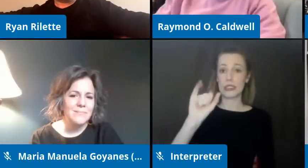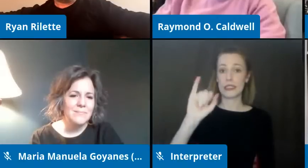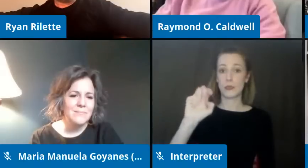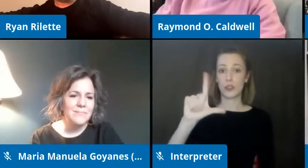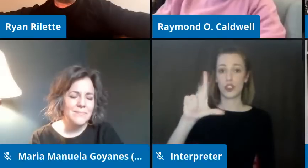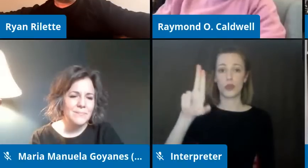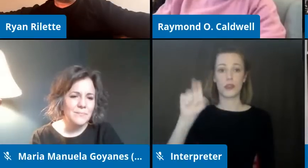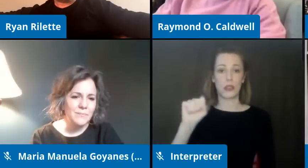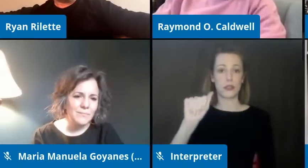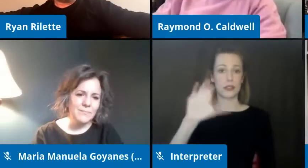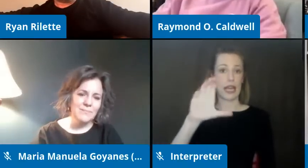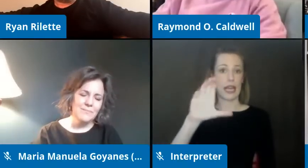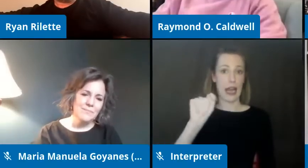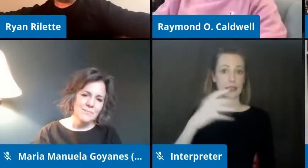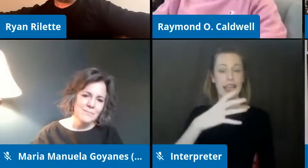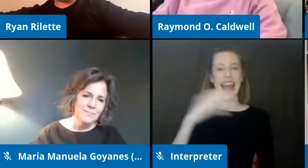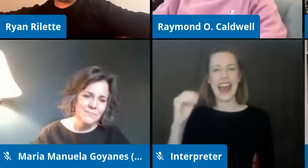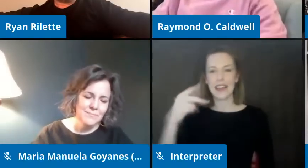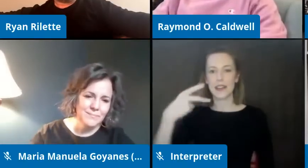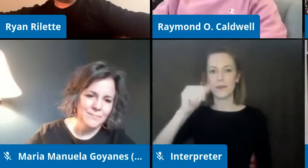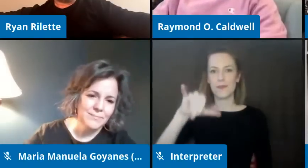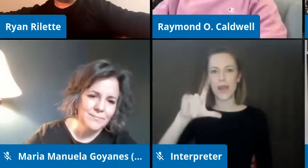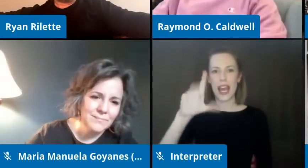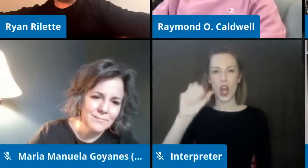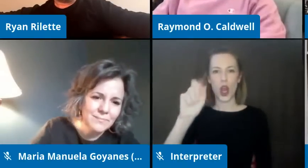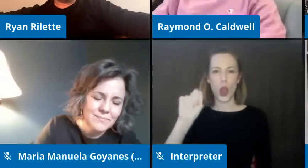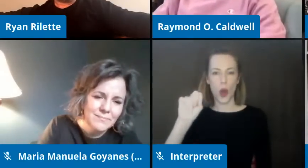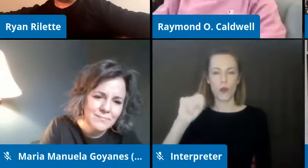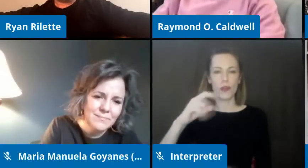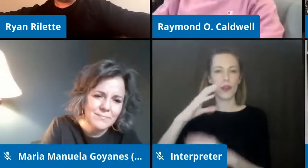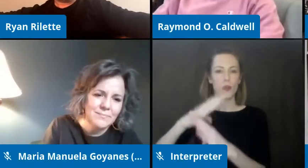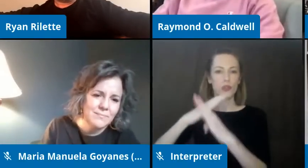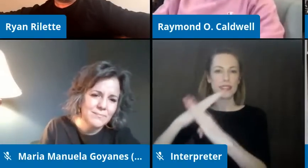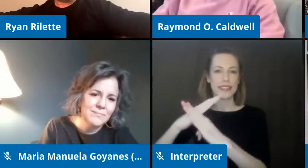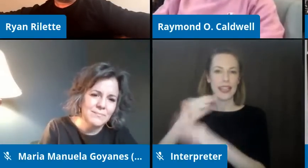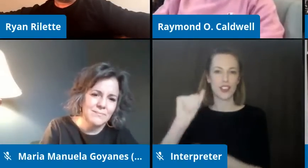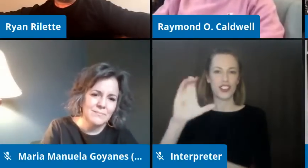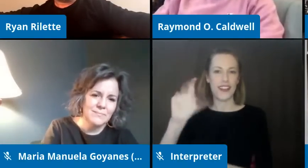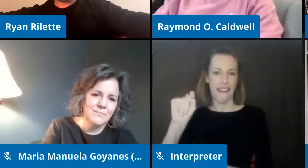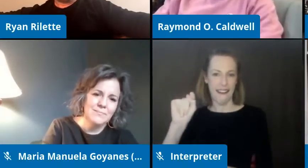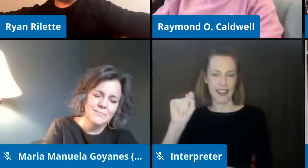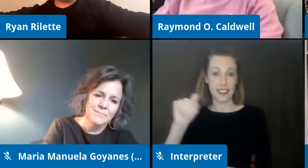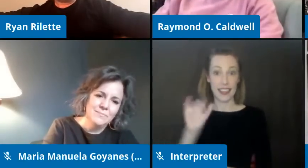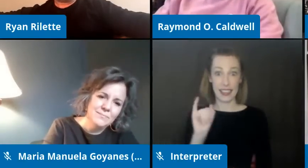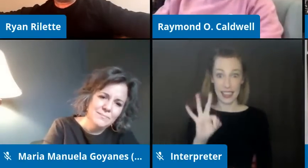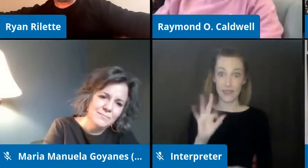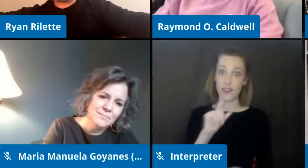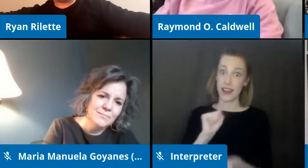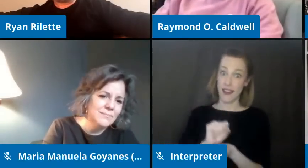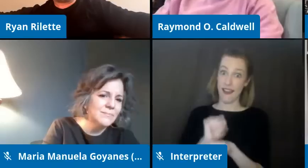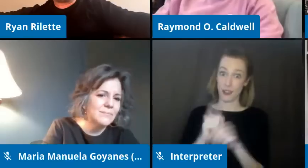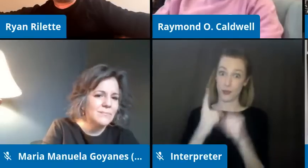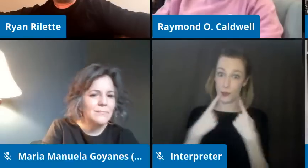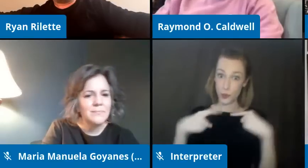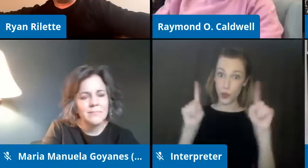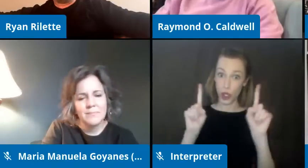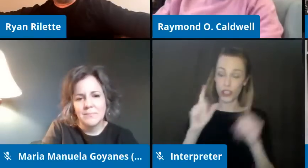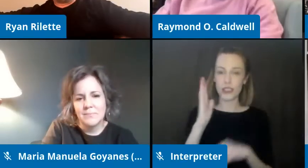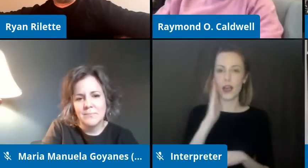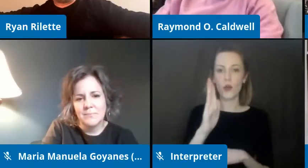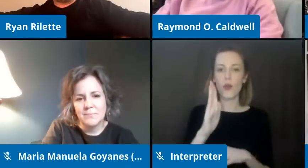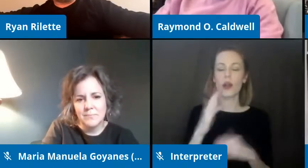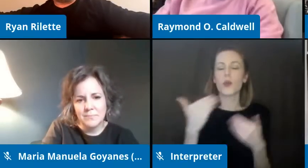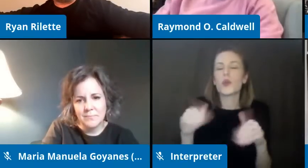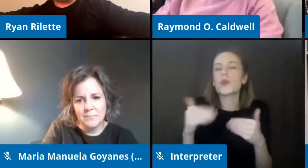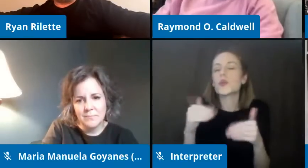frankly, is if it works the way it's supposed to work, is going to be huge. Huge, yeah. For saving tons